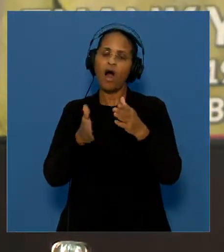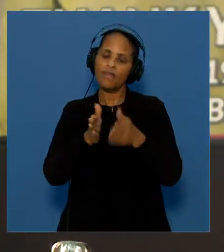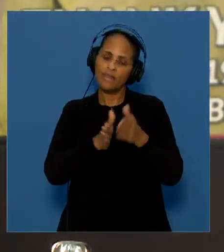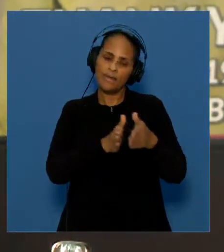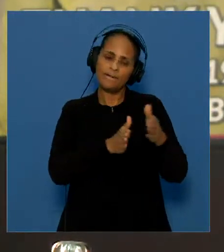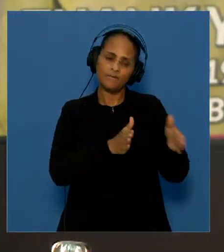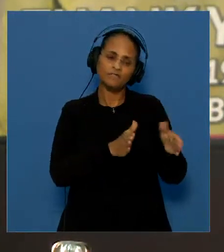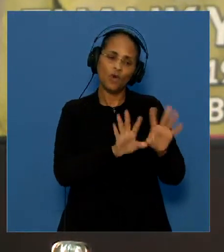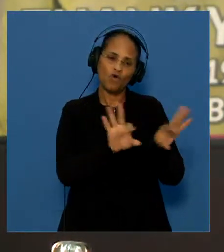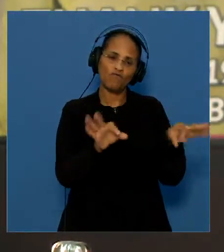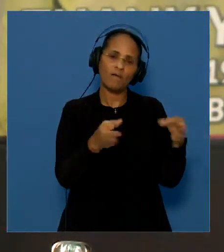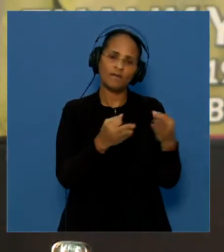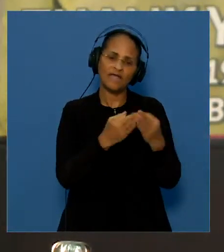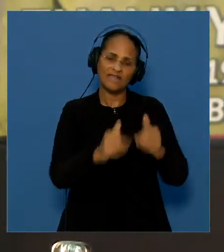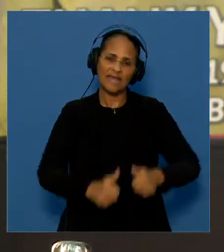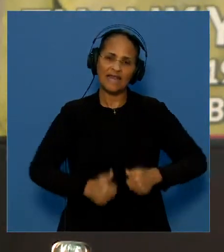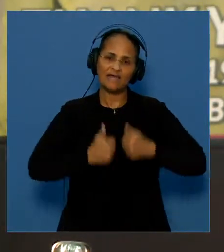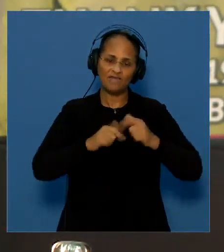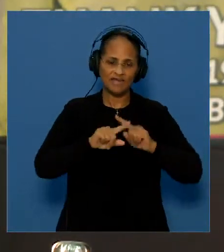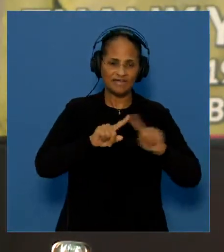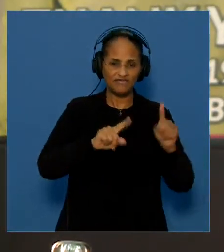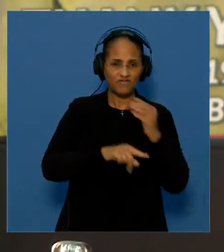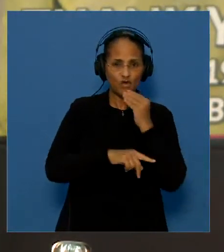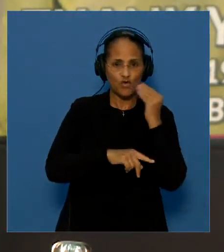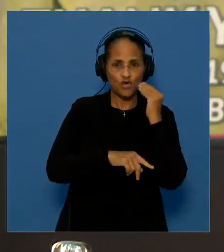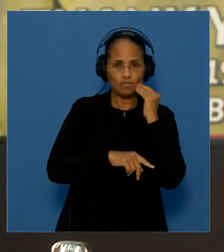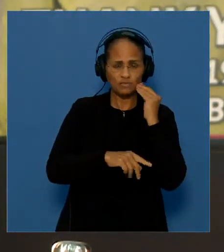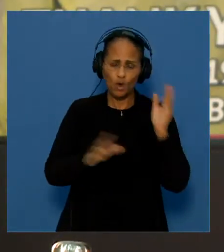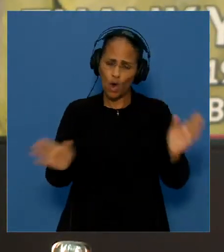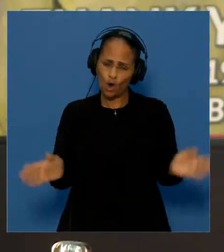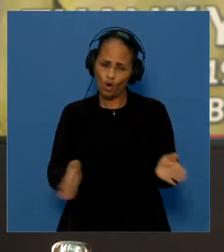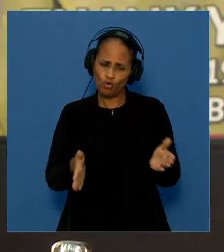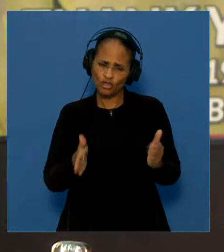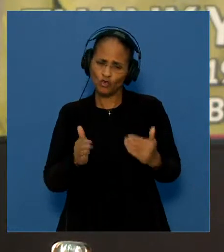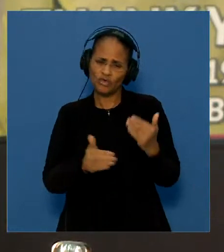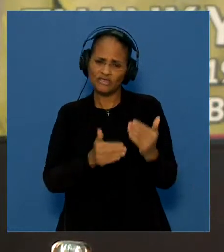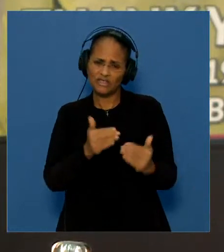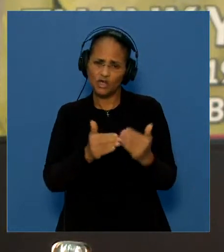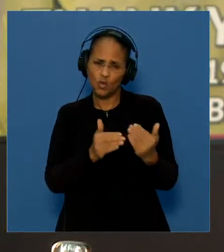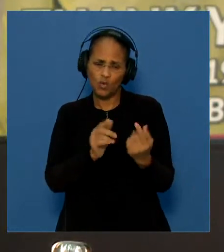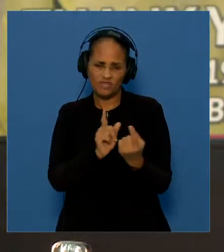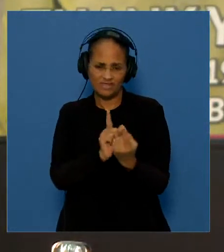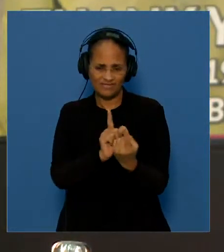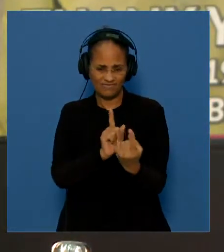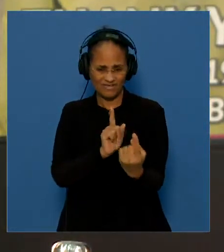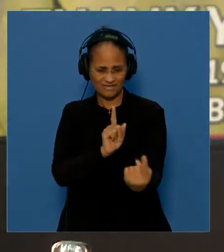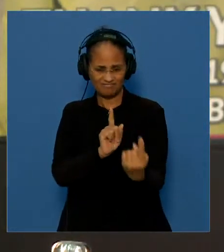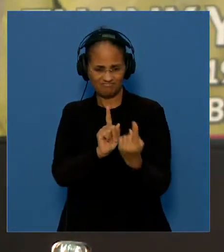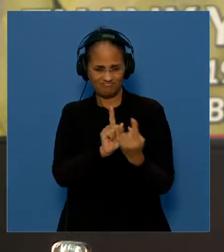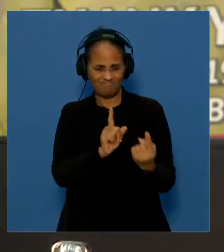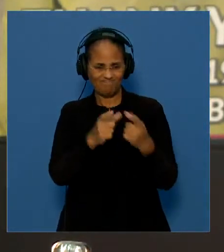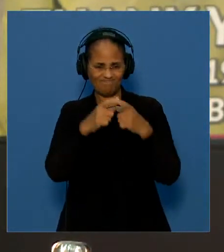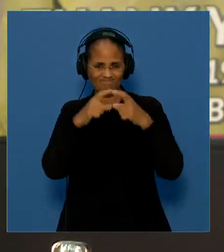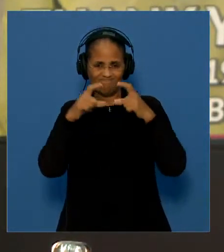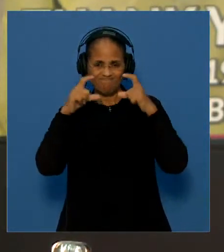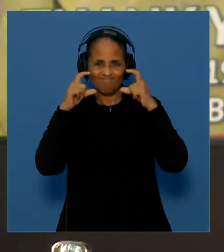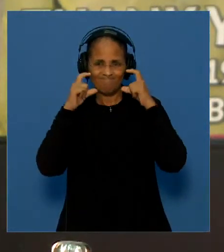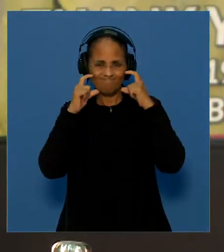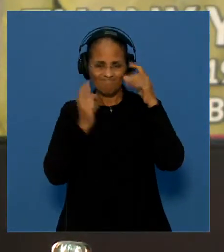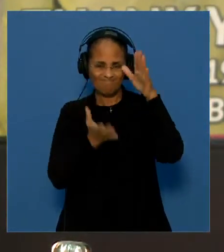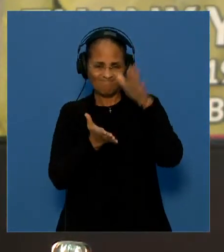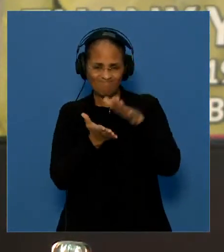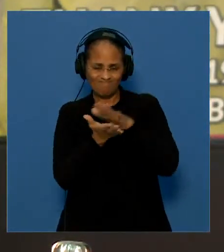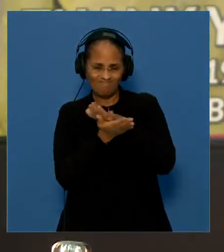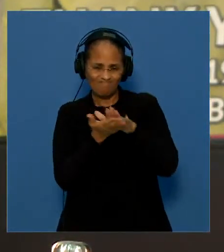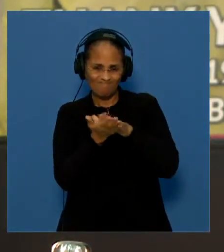that live in other households. And we are really trying to encourage persons to continue with the physical distancing, wearing their masks, hand hygiene,